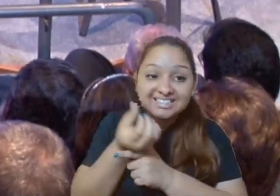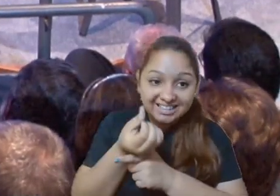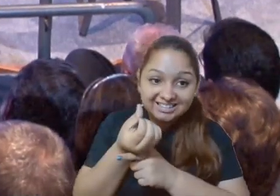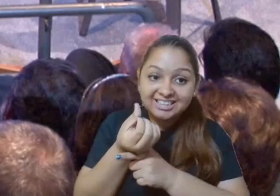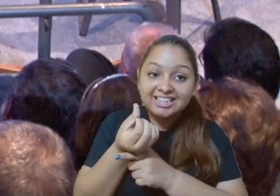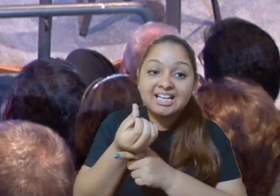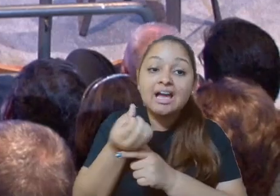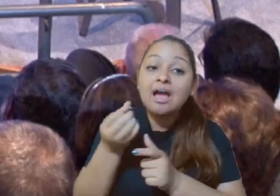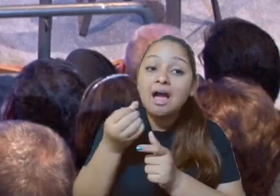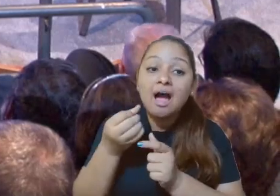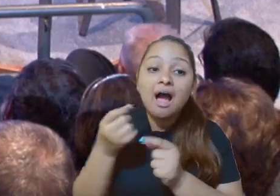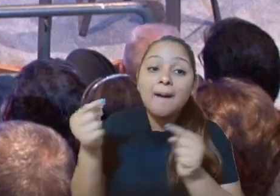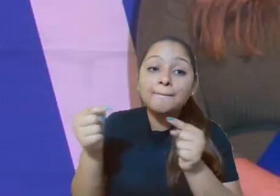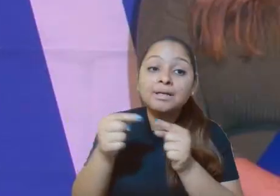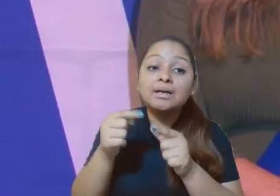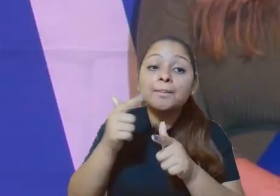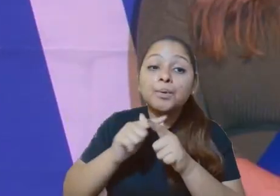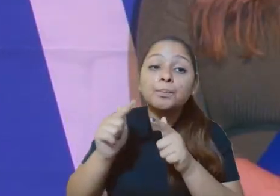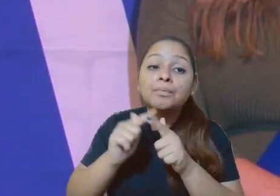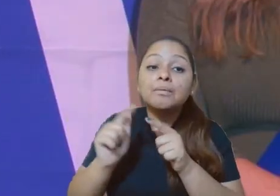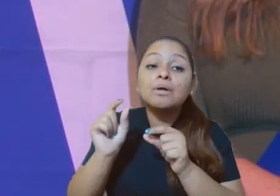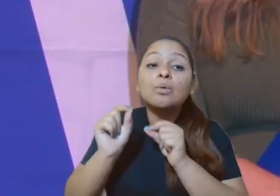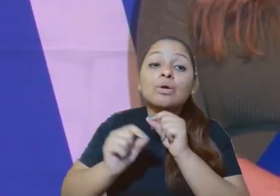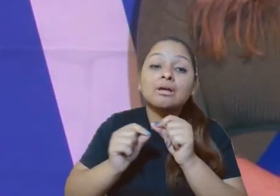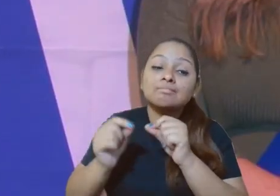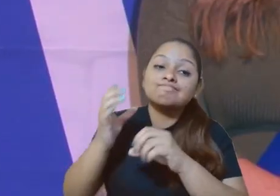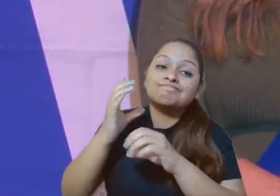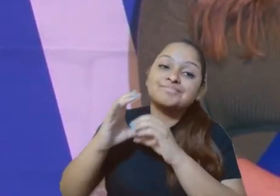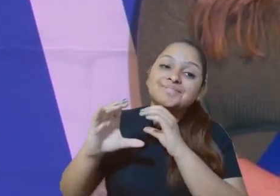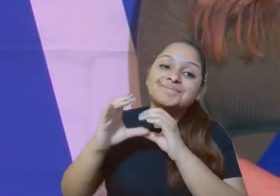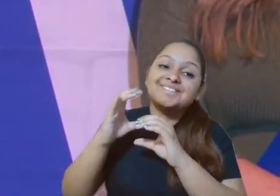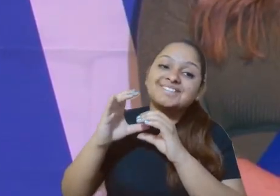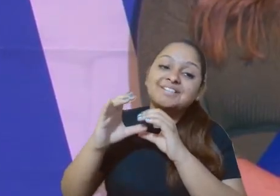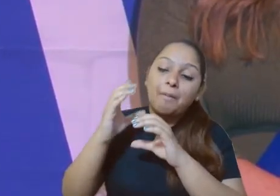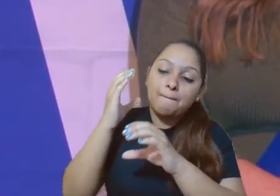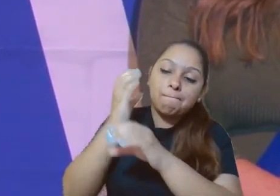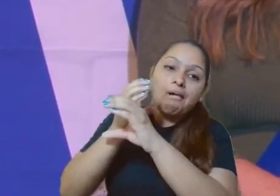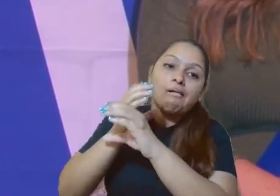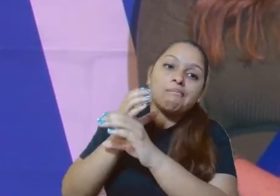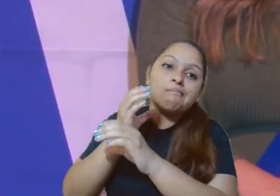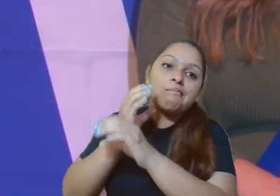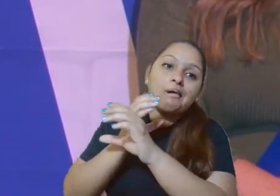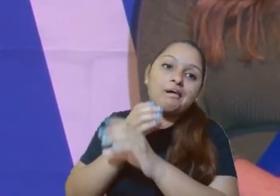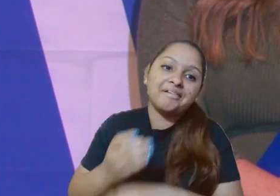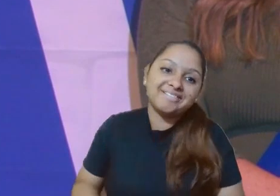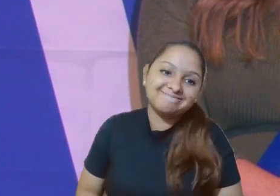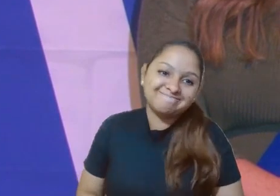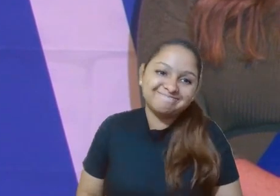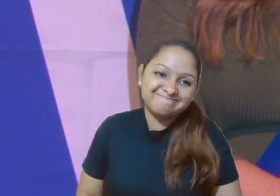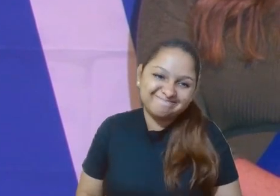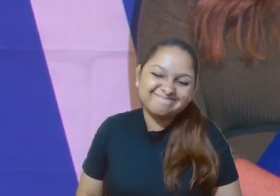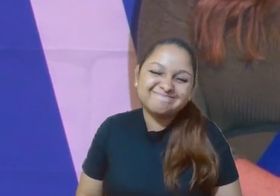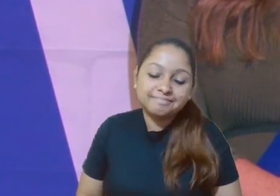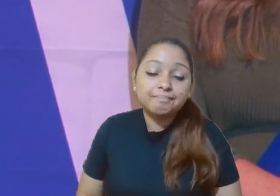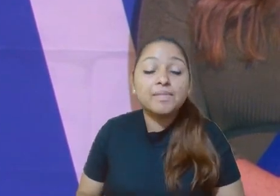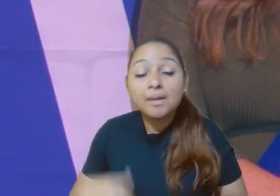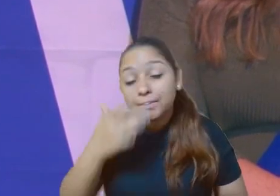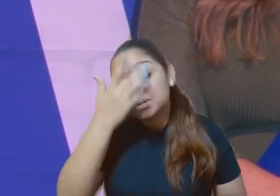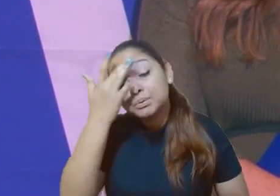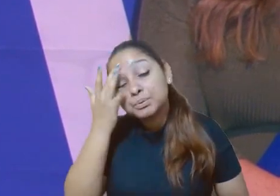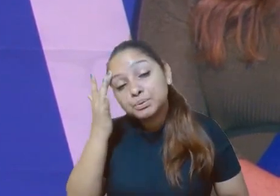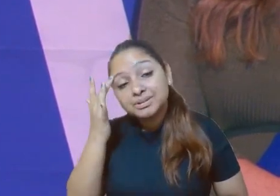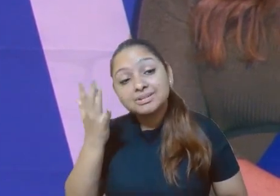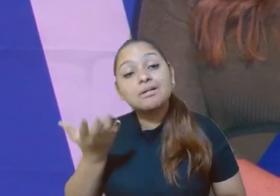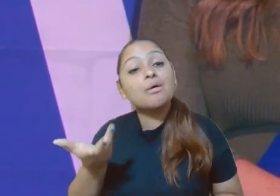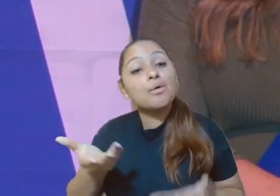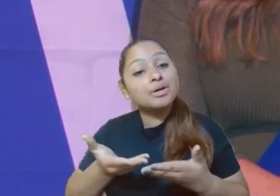No. But that's it. I think that academia, the researchers, they are afraid of talking. So when